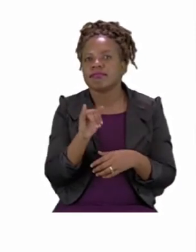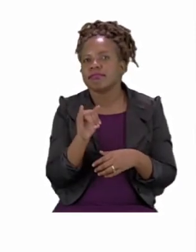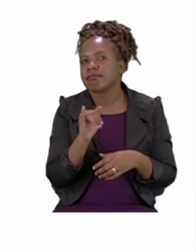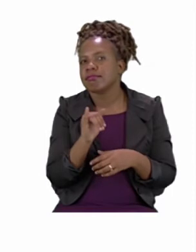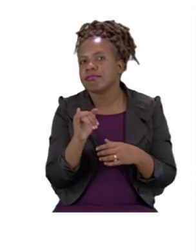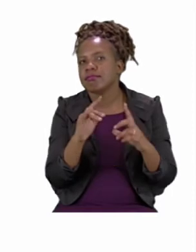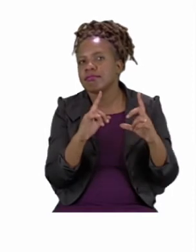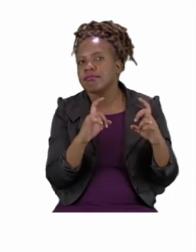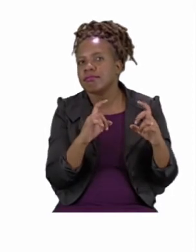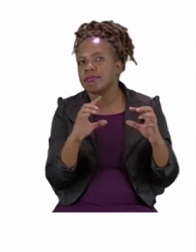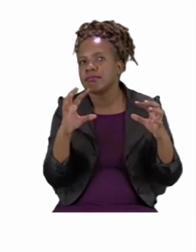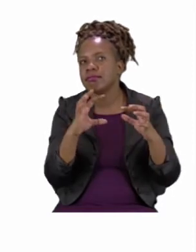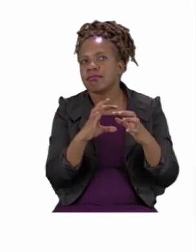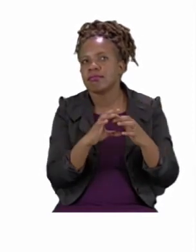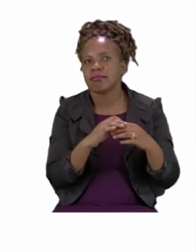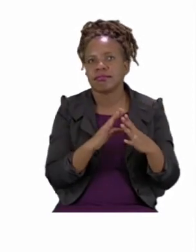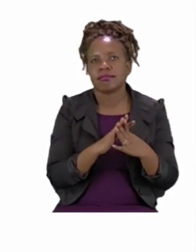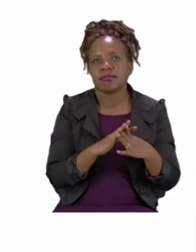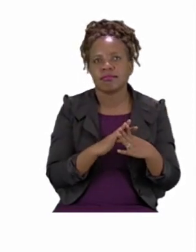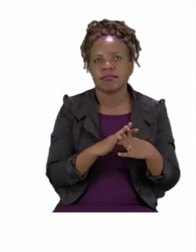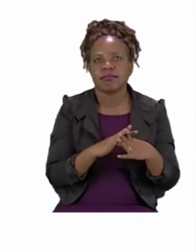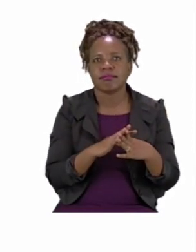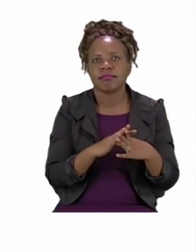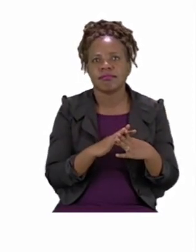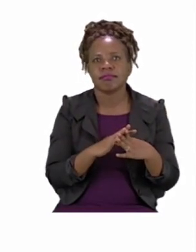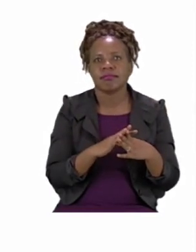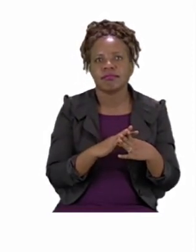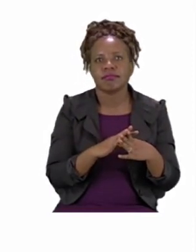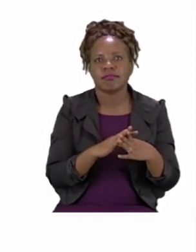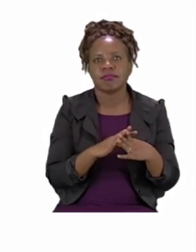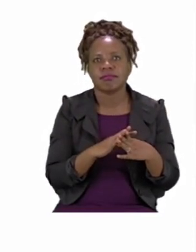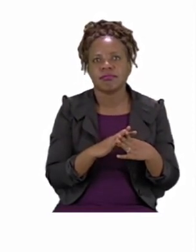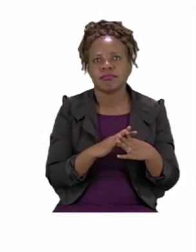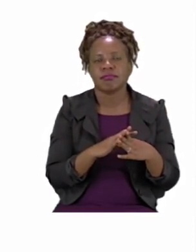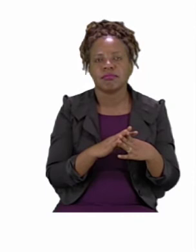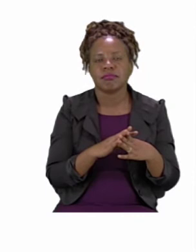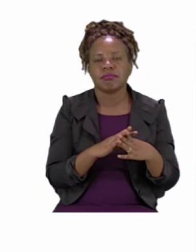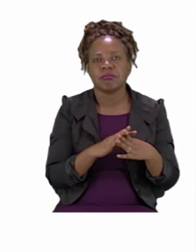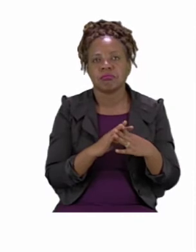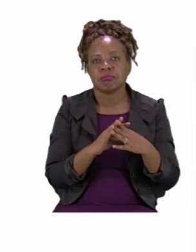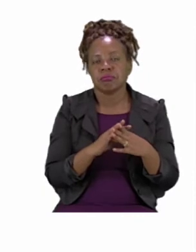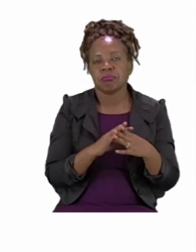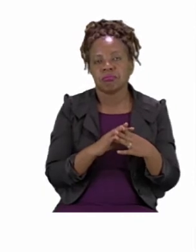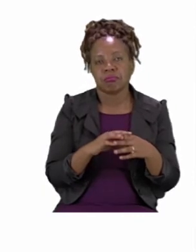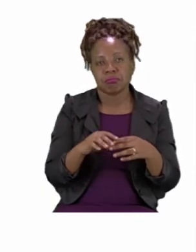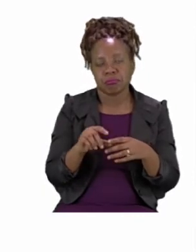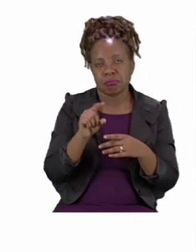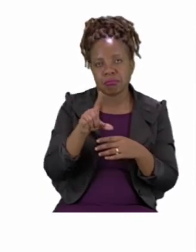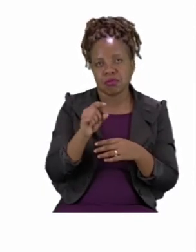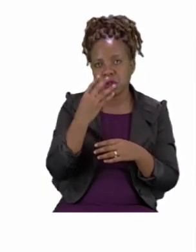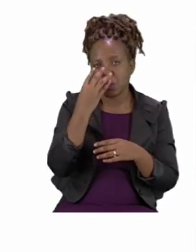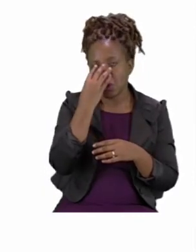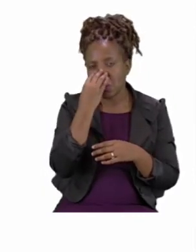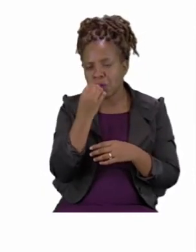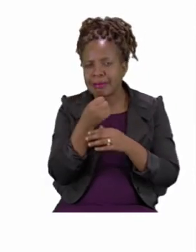The third box says, let's read it together. The wolf tried to trick the